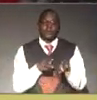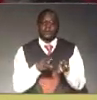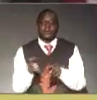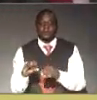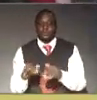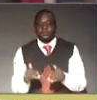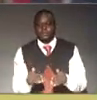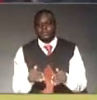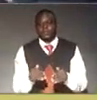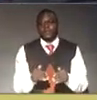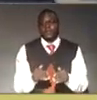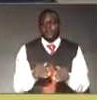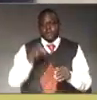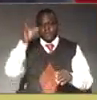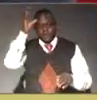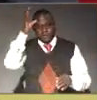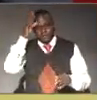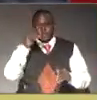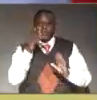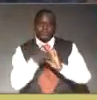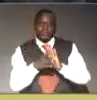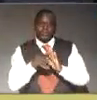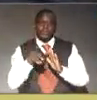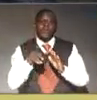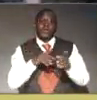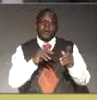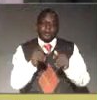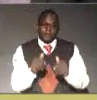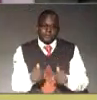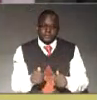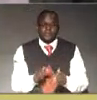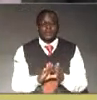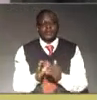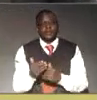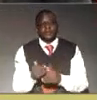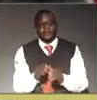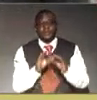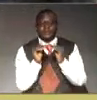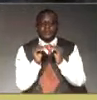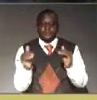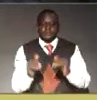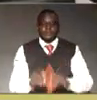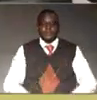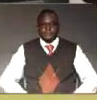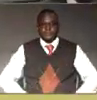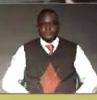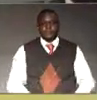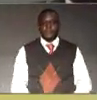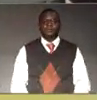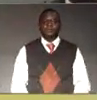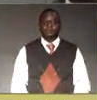cycle, such as concept, profile, pre-feasibility and feasibility stages. It will also help